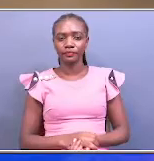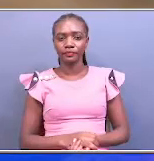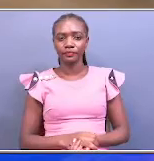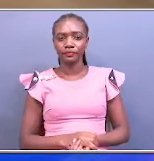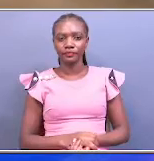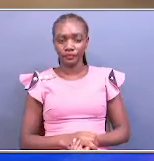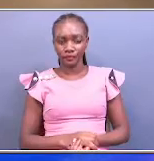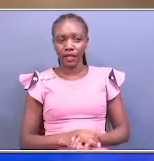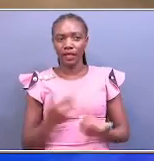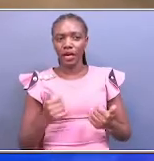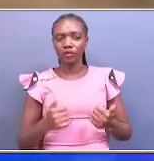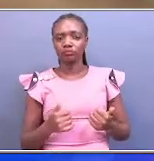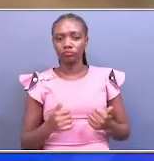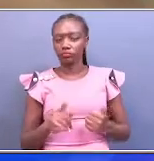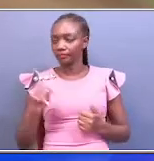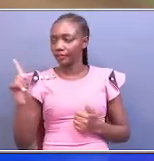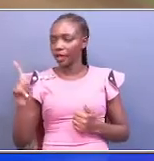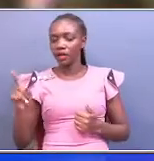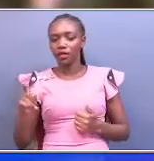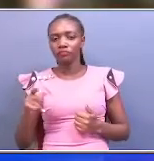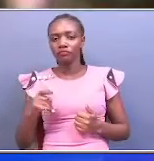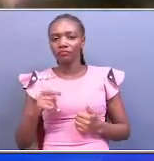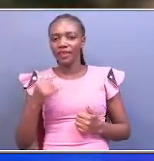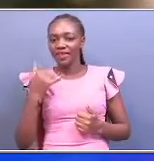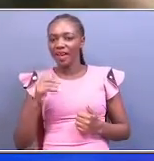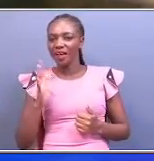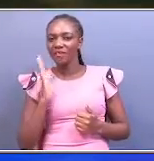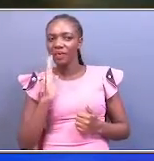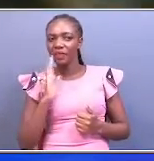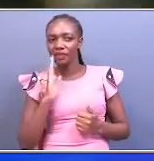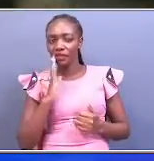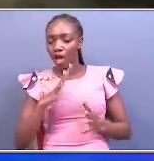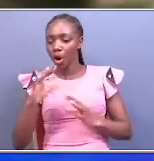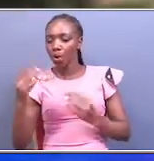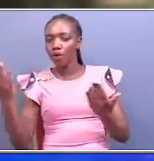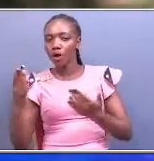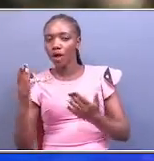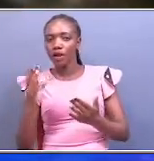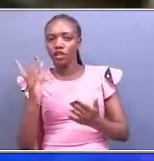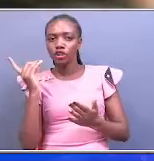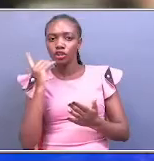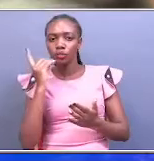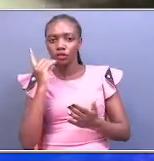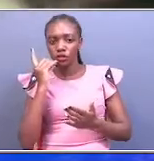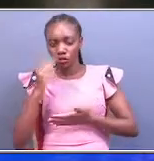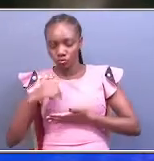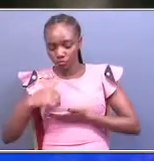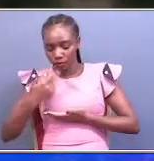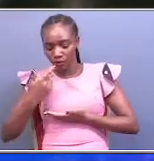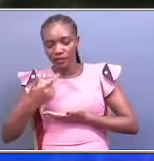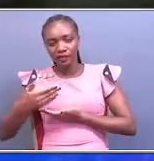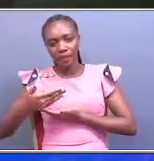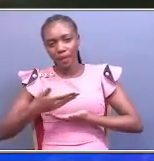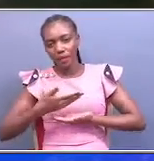It is break time for these teen mothers, and it means heading to the dormitories to breastfeed their young ones.